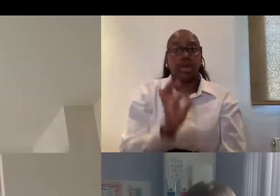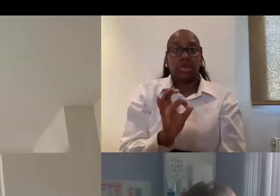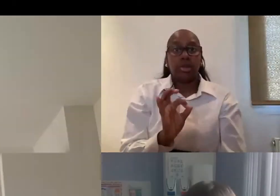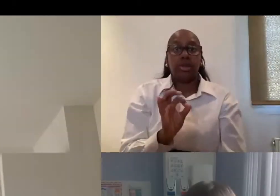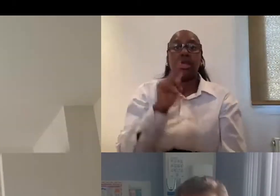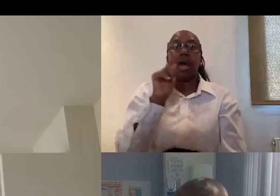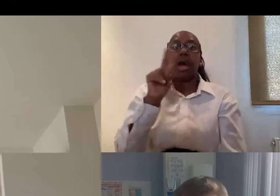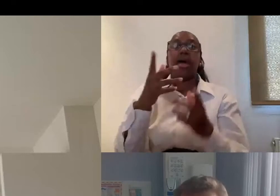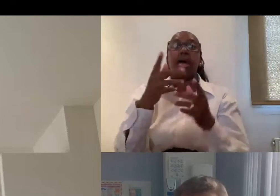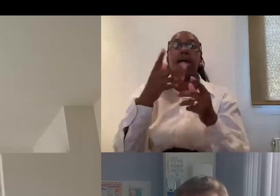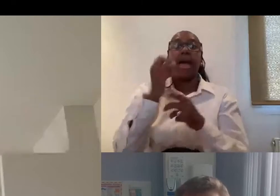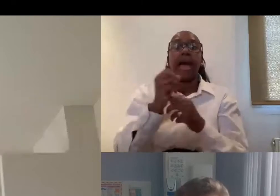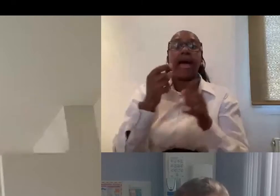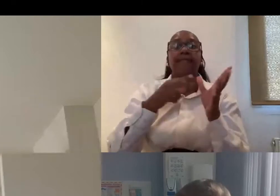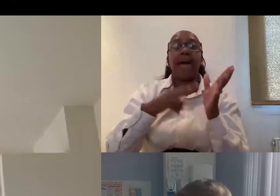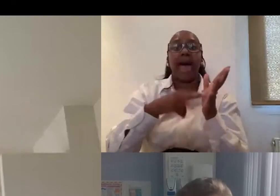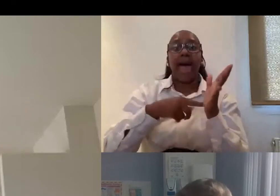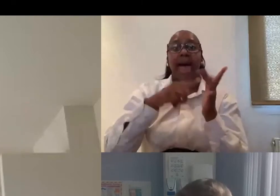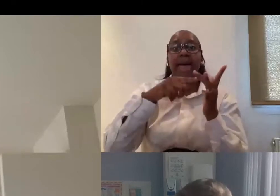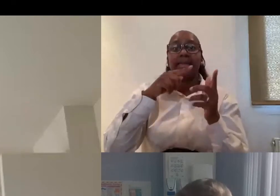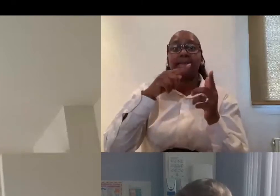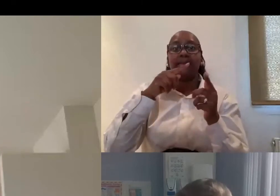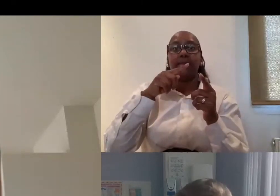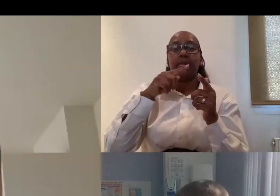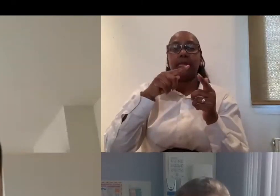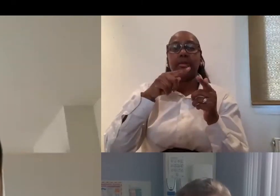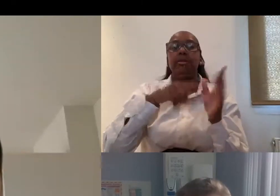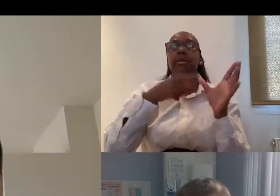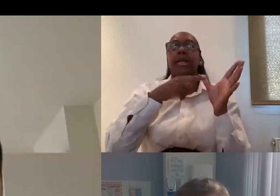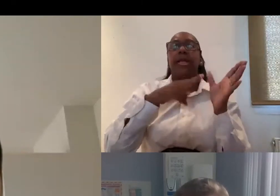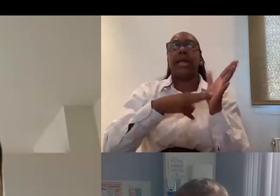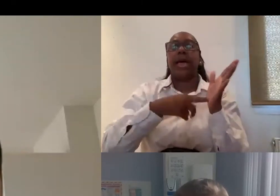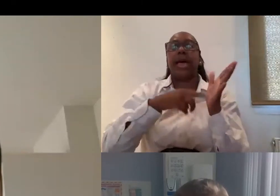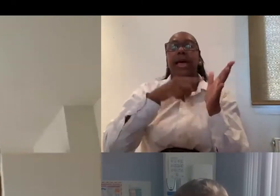got antibodies from previously having COVID. Do I need the vaccine?